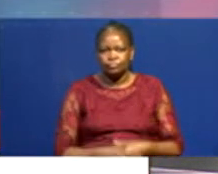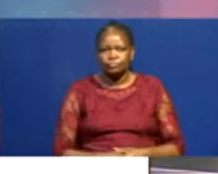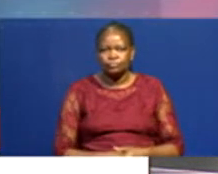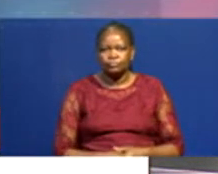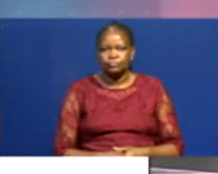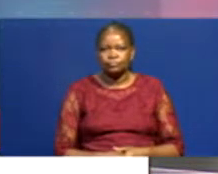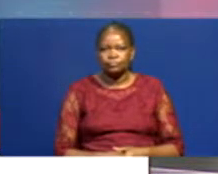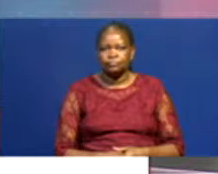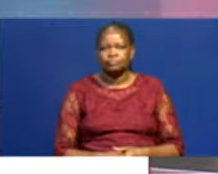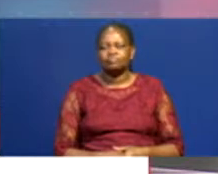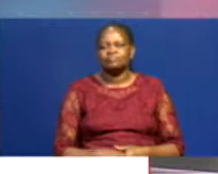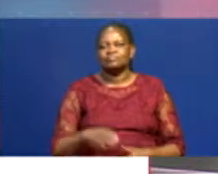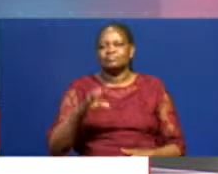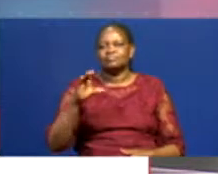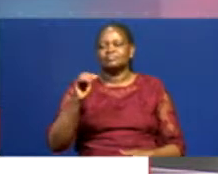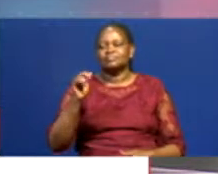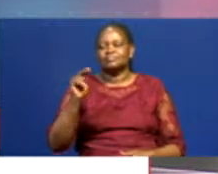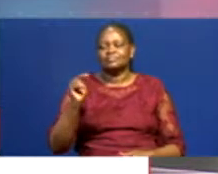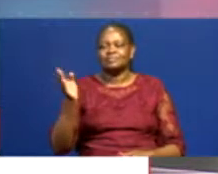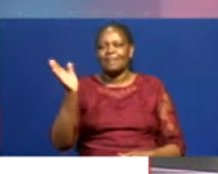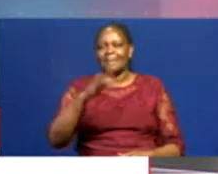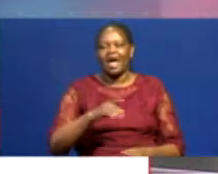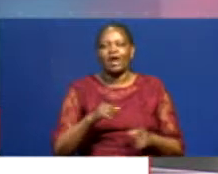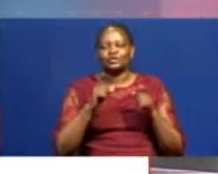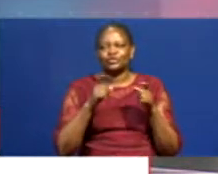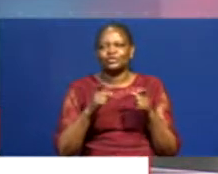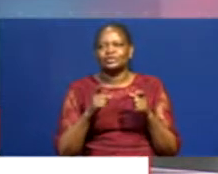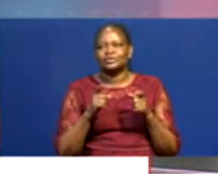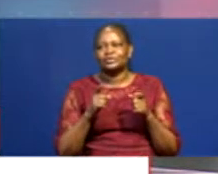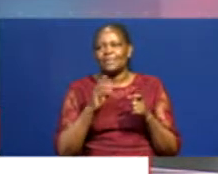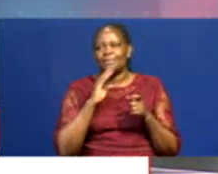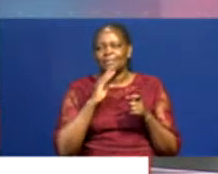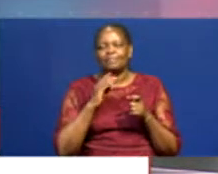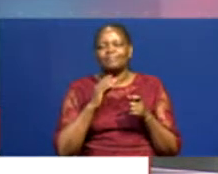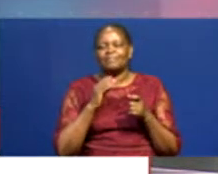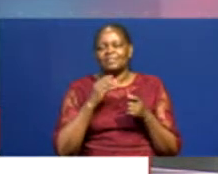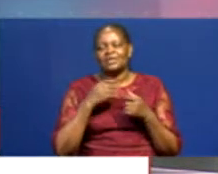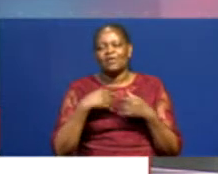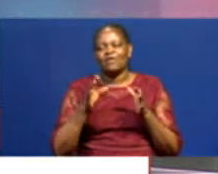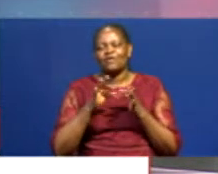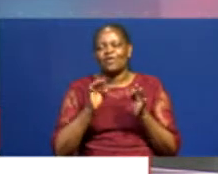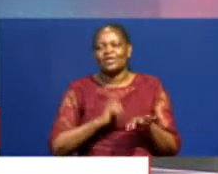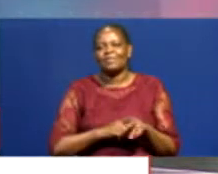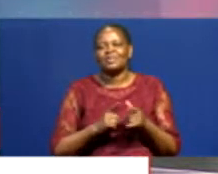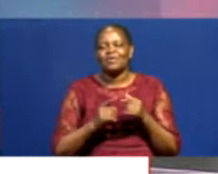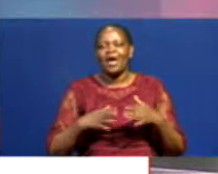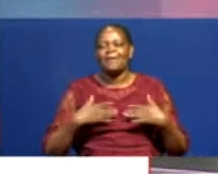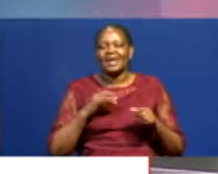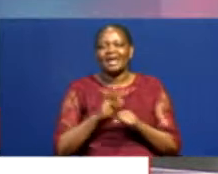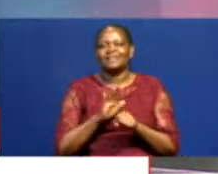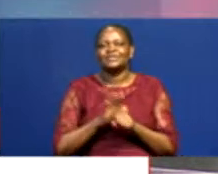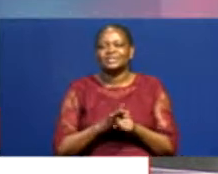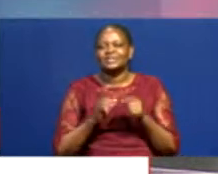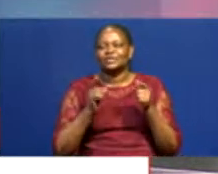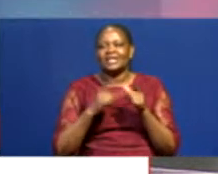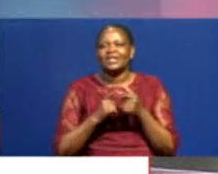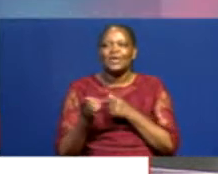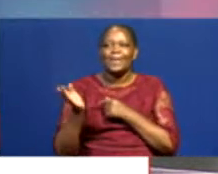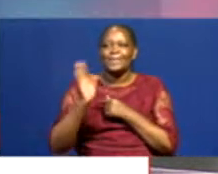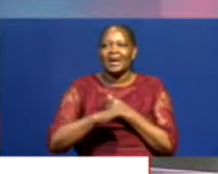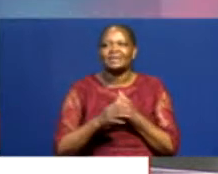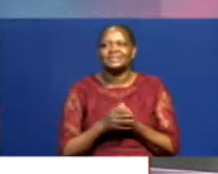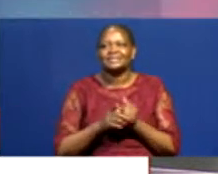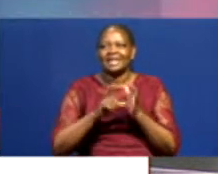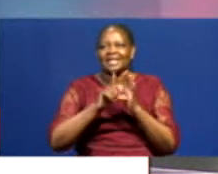lovely Marakwet. She's back on studio. She's been away for a while, so we're so excited here in the studio. So she's going to come a